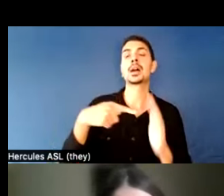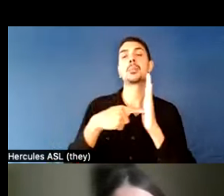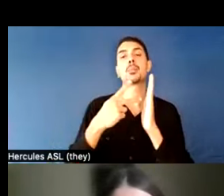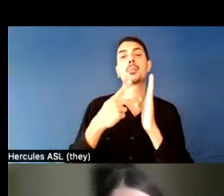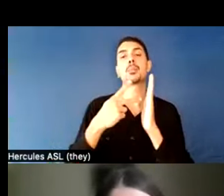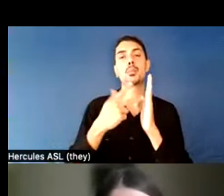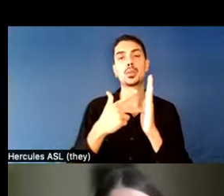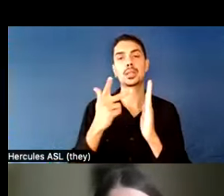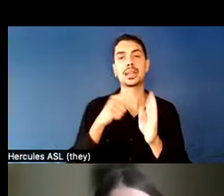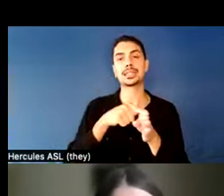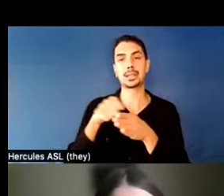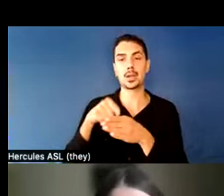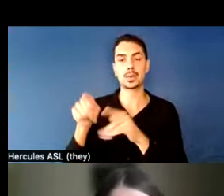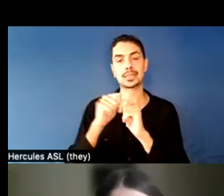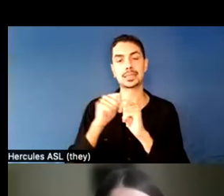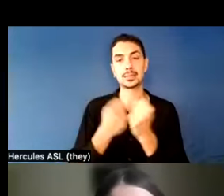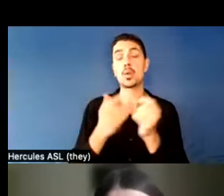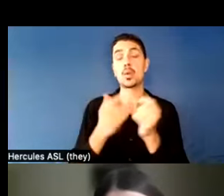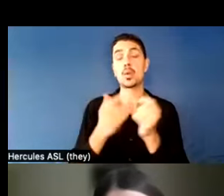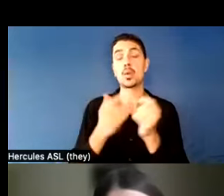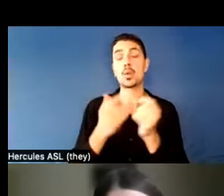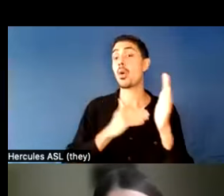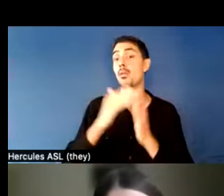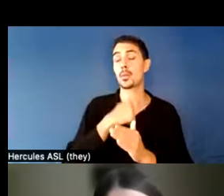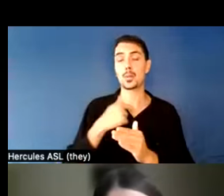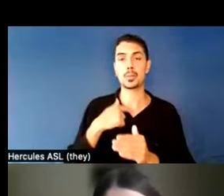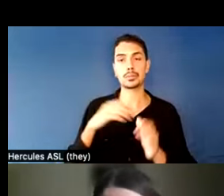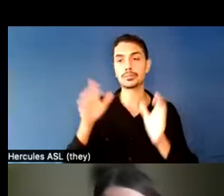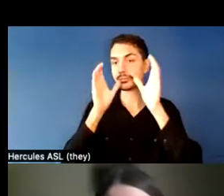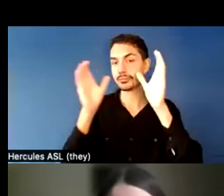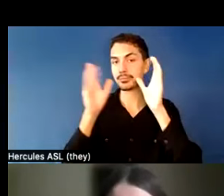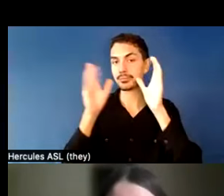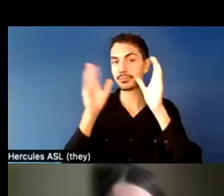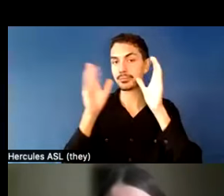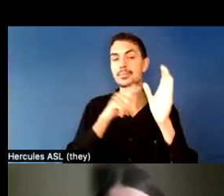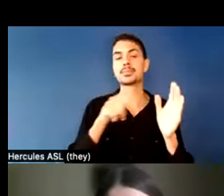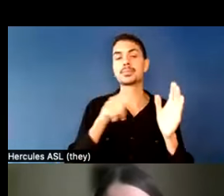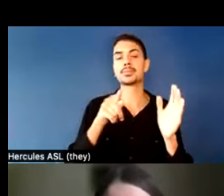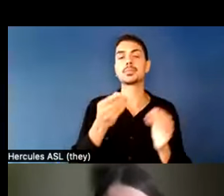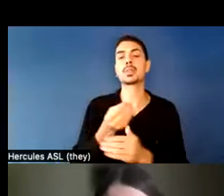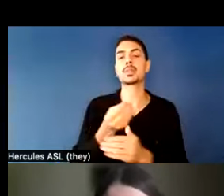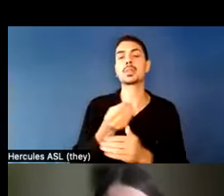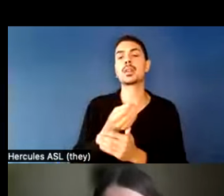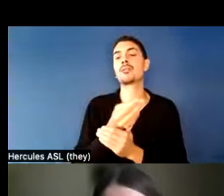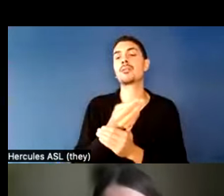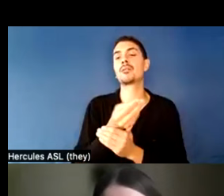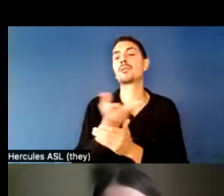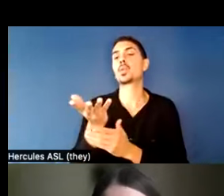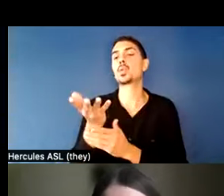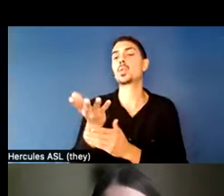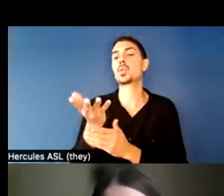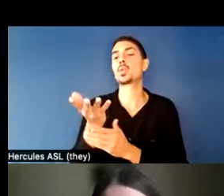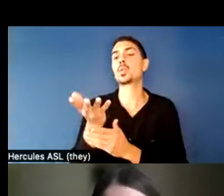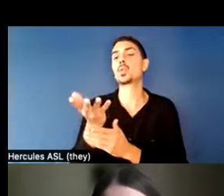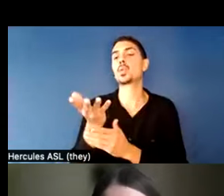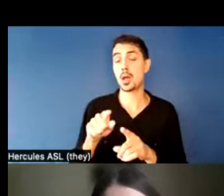that's a multidisciplinary team. Often we hear about them being focused on acute cases. So, like right after a sexual